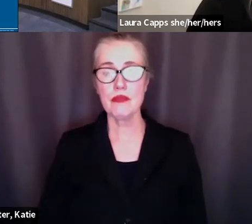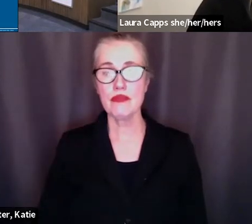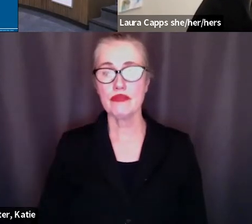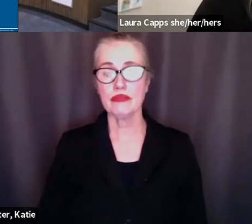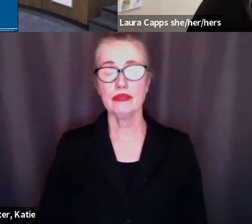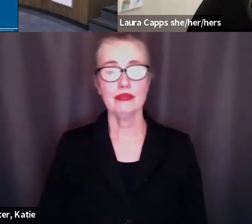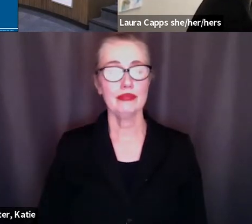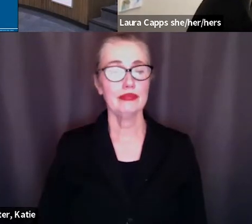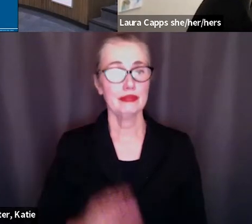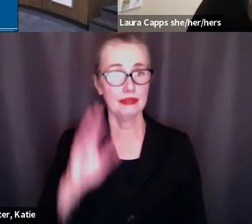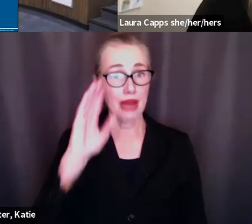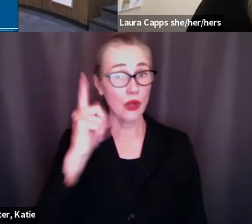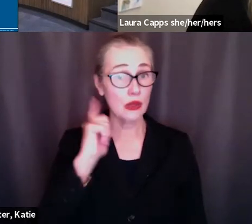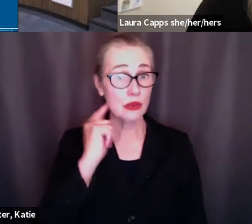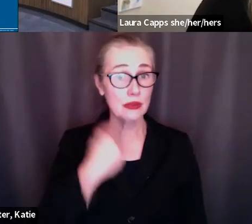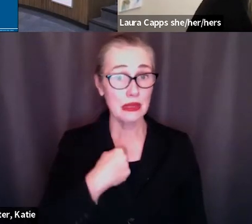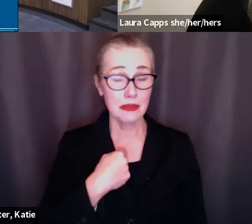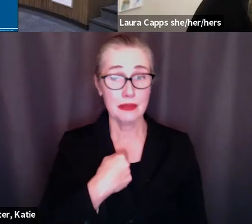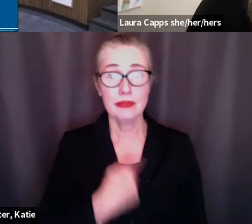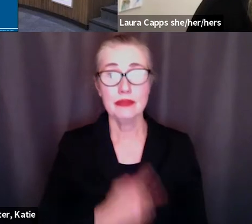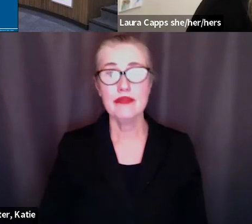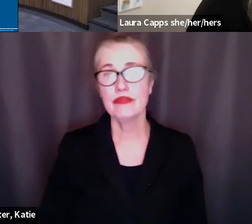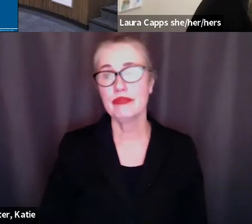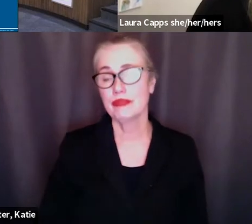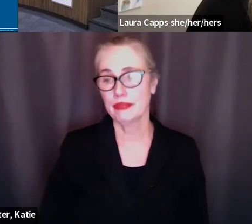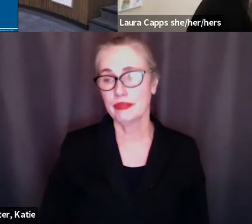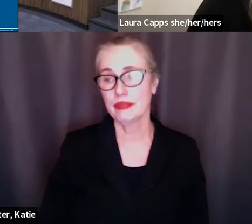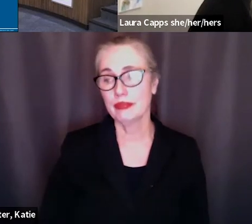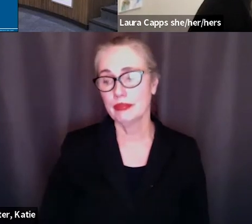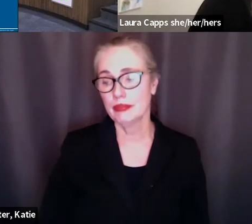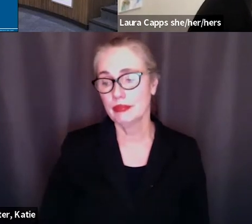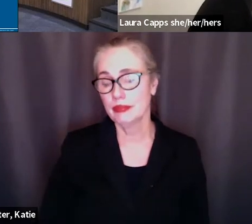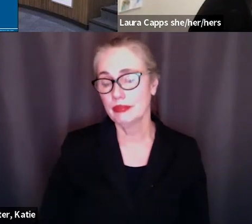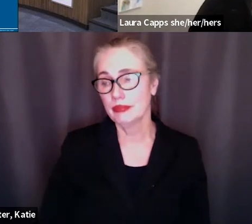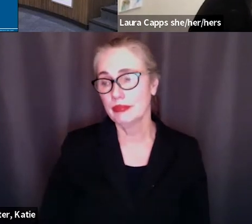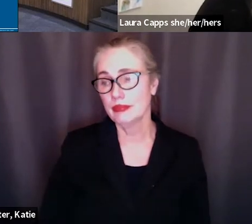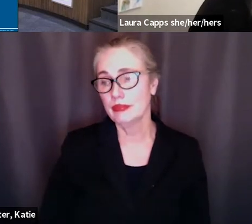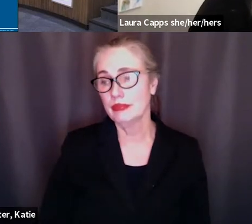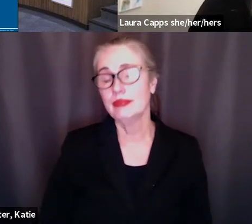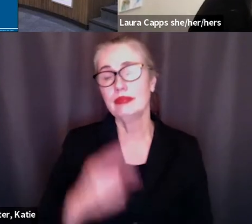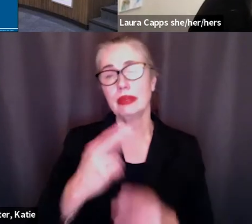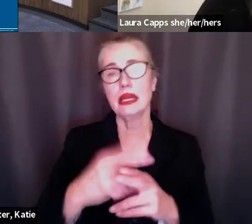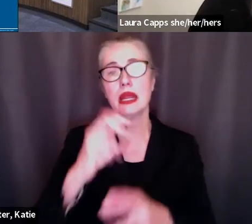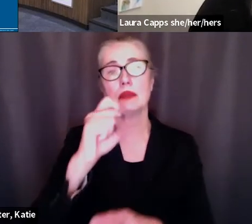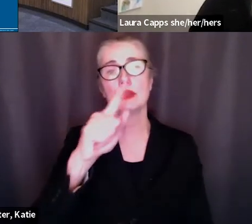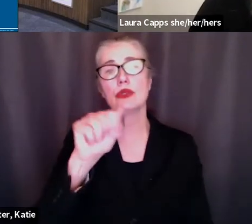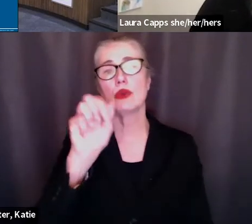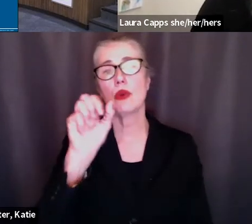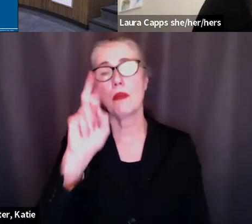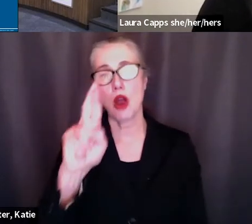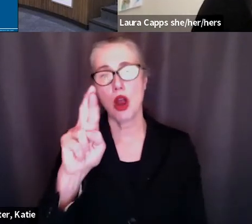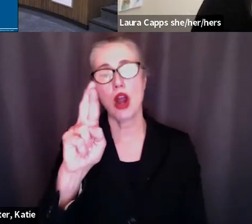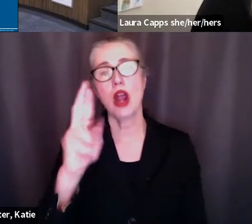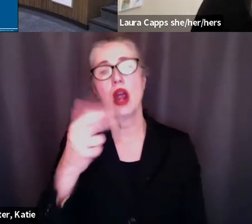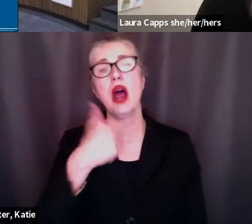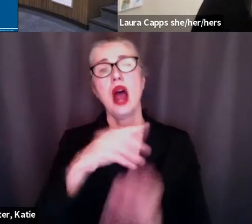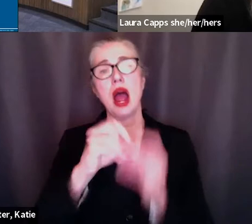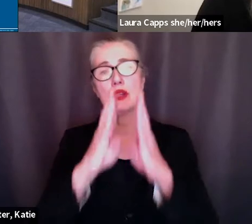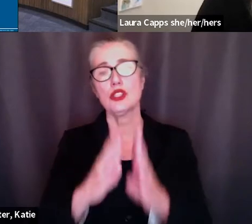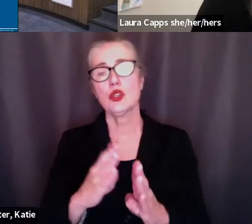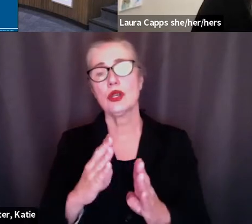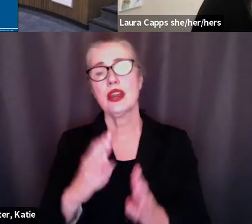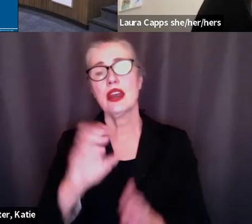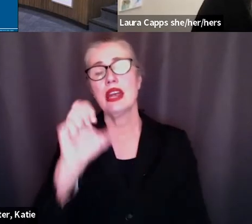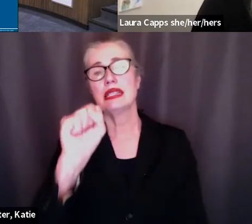hello can you guys hear me yes okay hello my name is somar zaman aparicio and i am a student from san